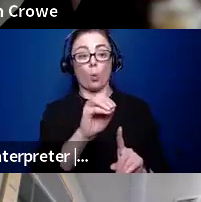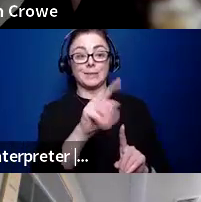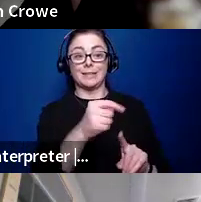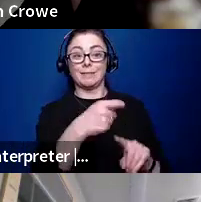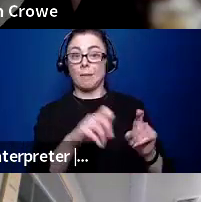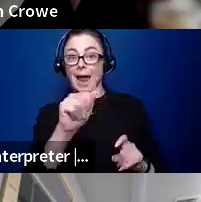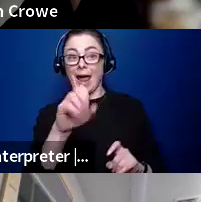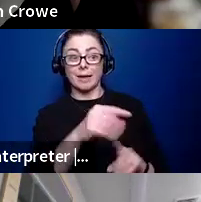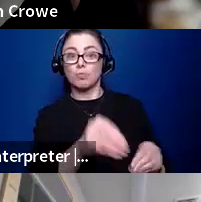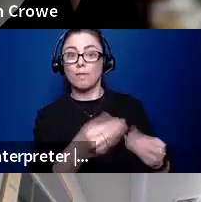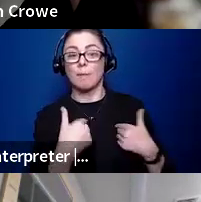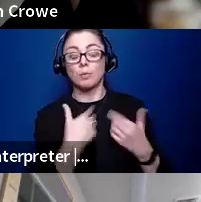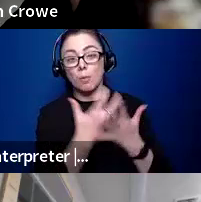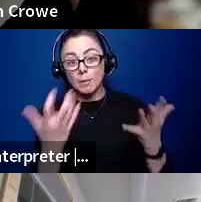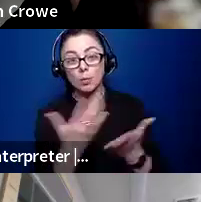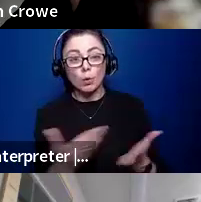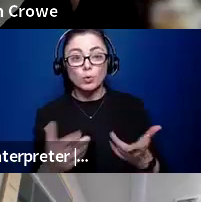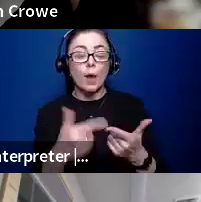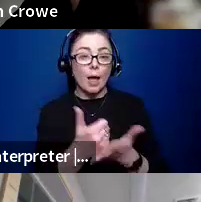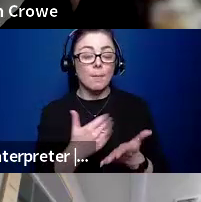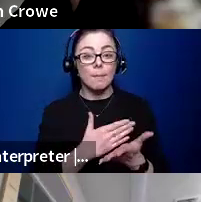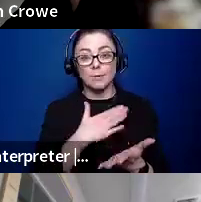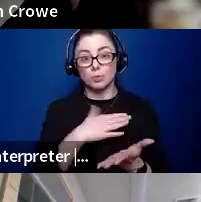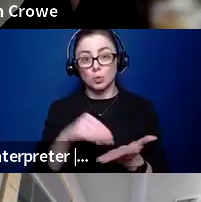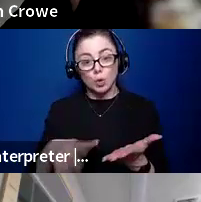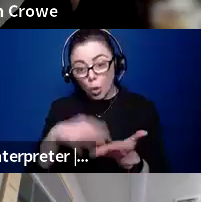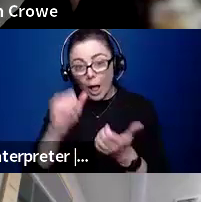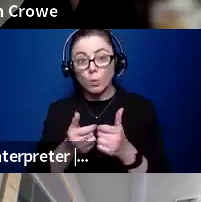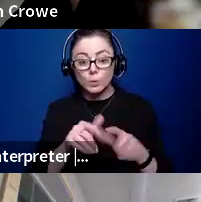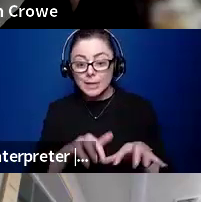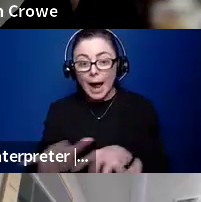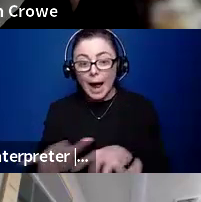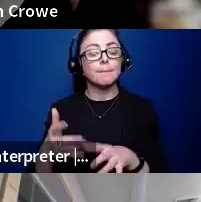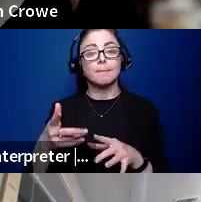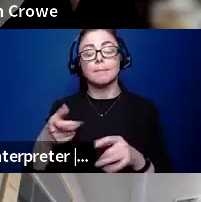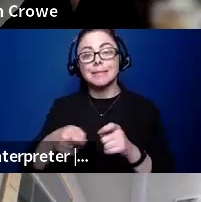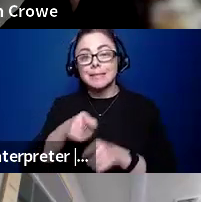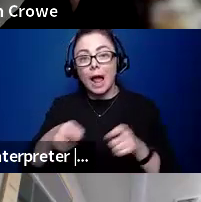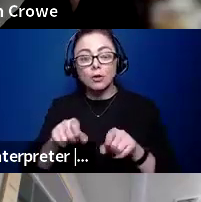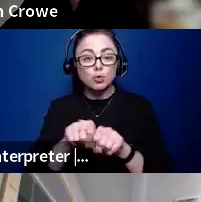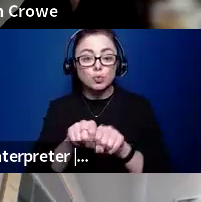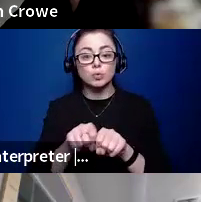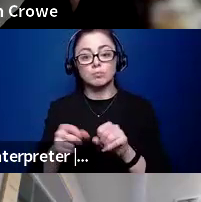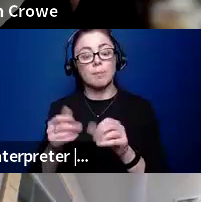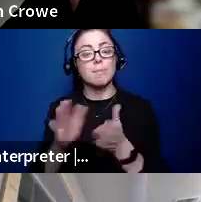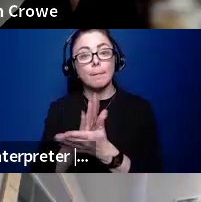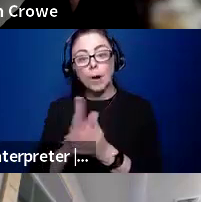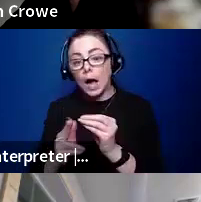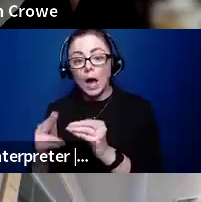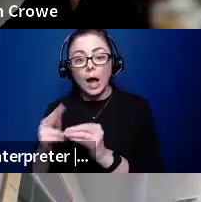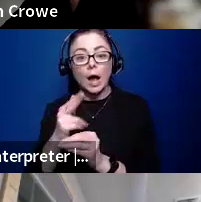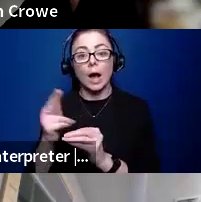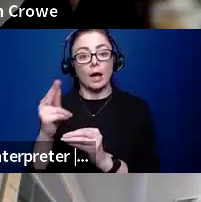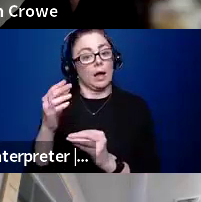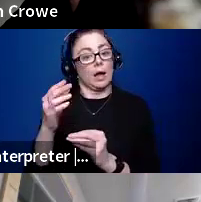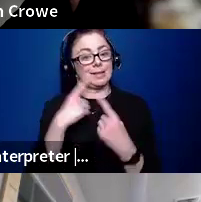me with so many resources to help my student learn to type on a device, tie shoes, cut paper, and successfully handle a hard situation because all their